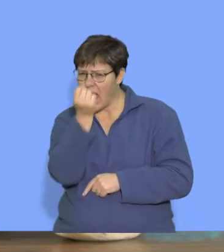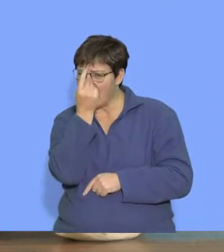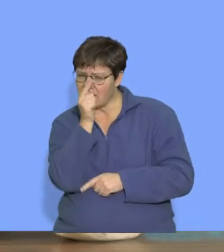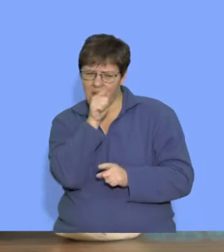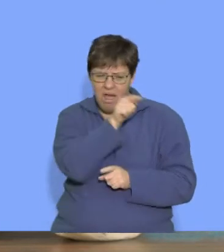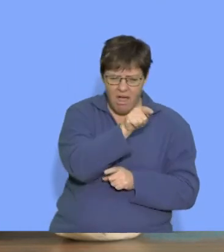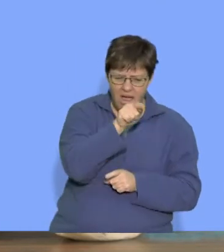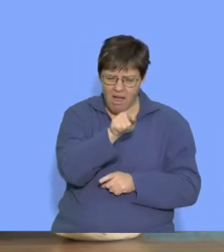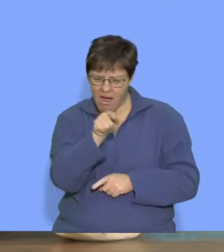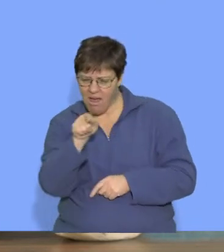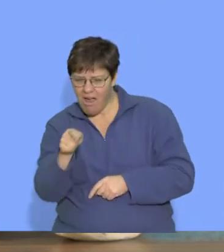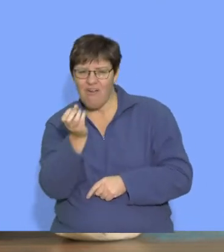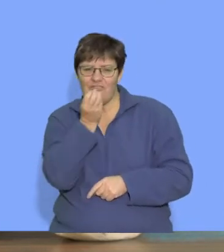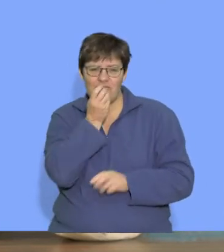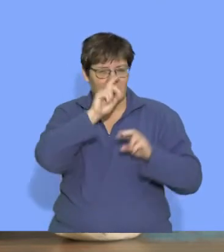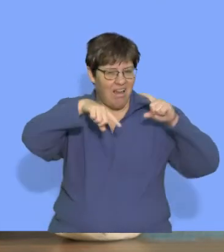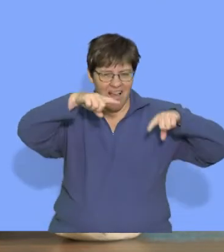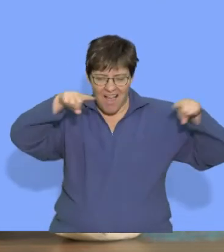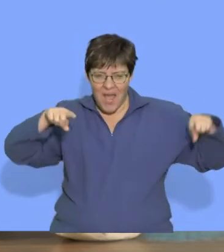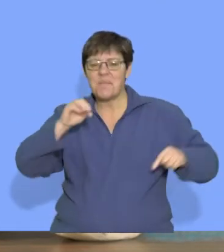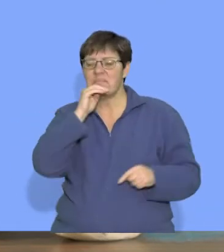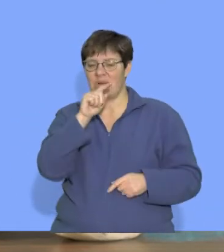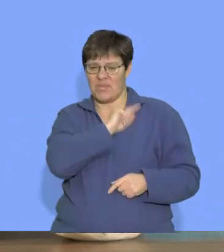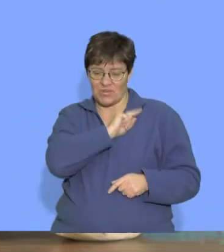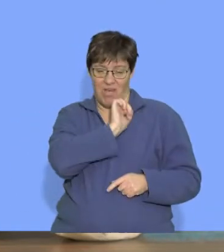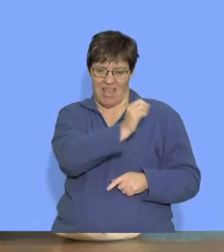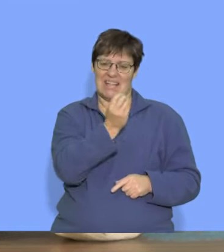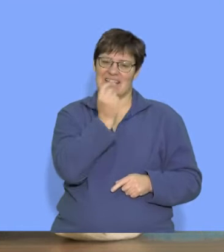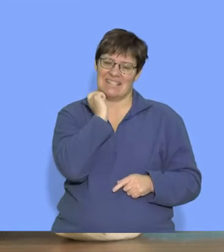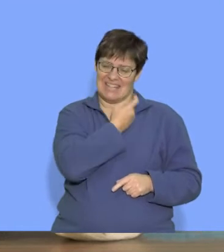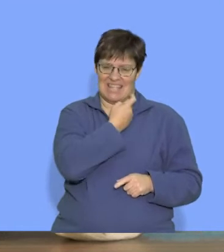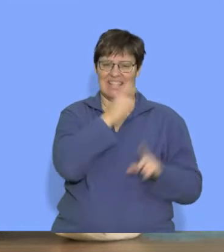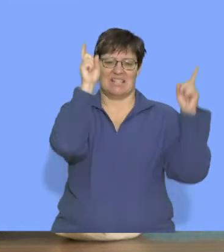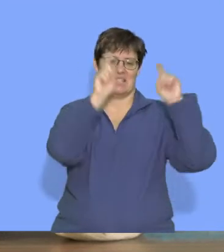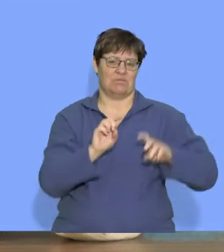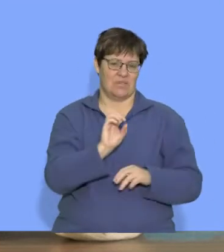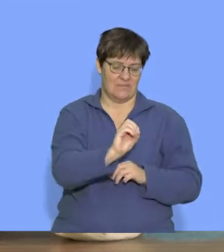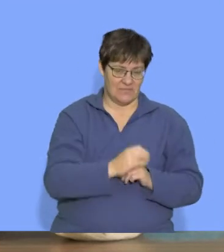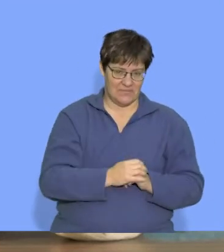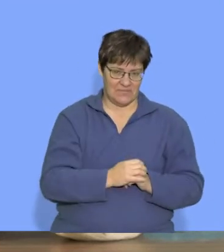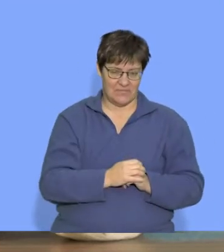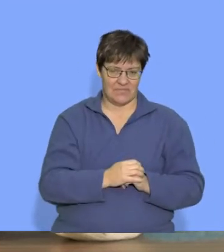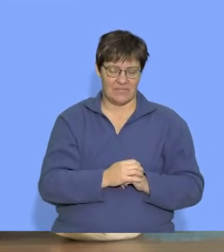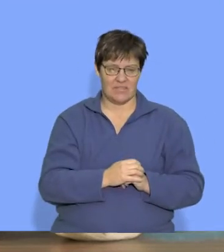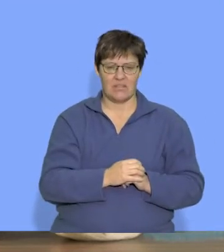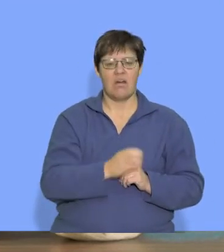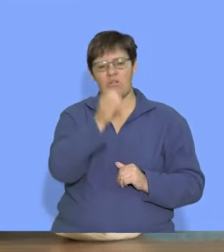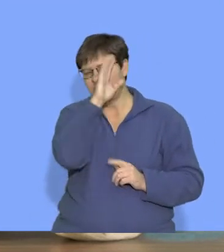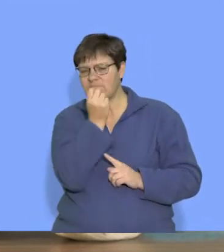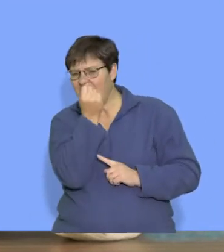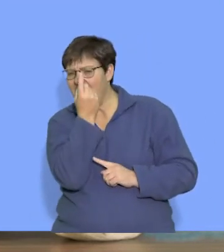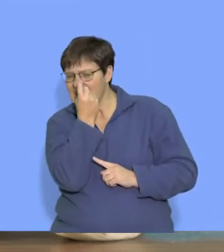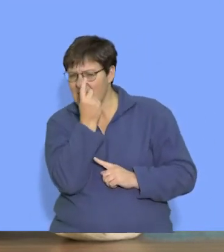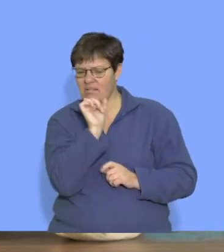modes of nutrition have allowed for individuals to have specialized dentition. Let's try and unpack that concept of understanding